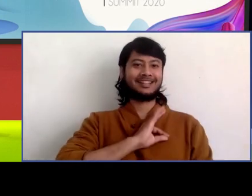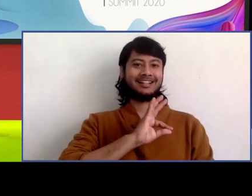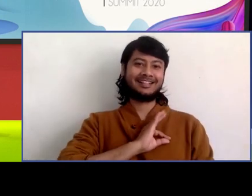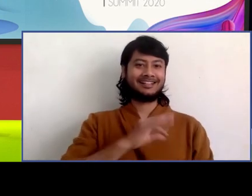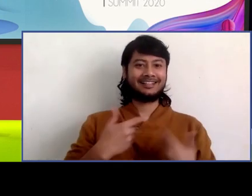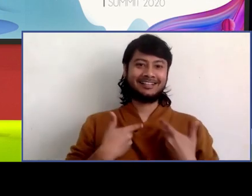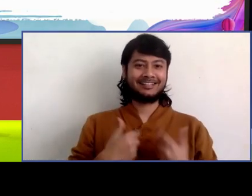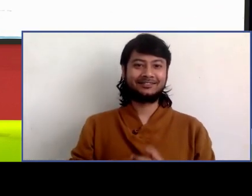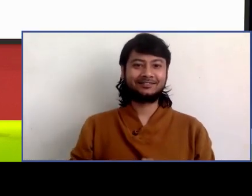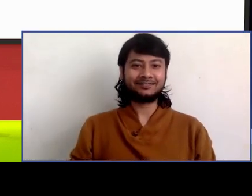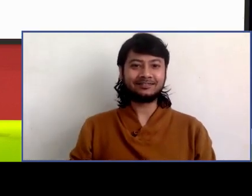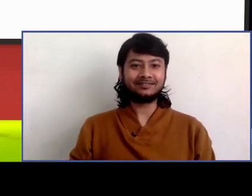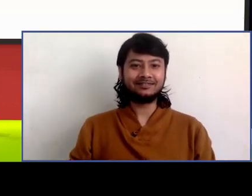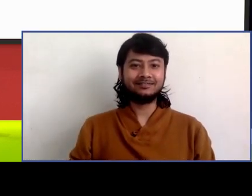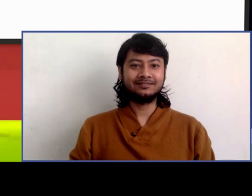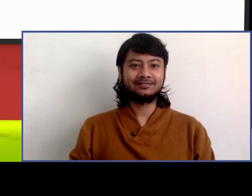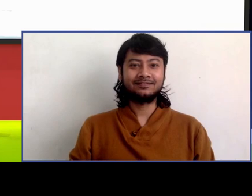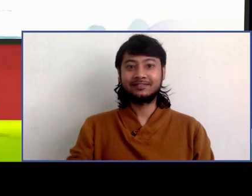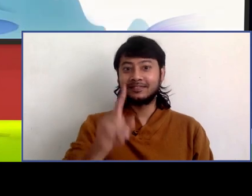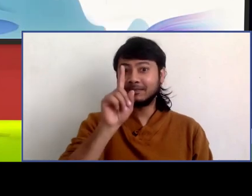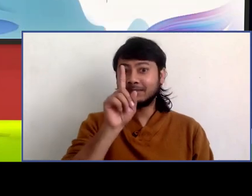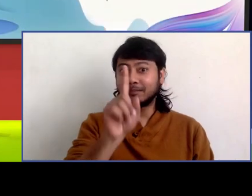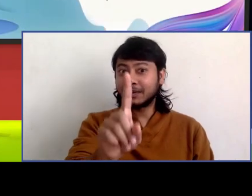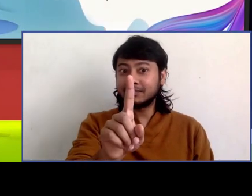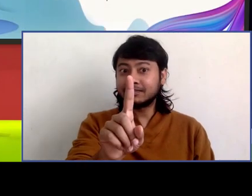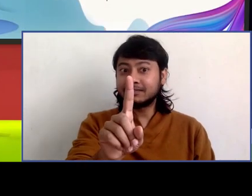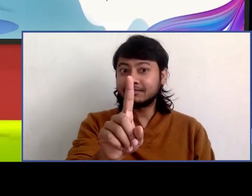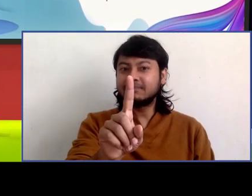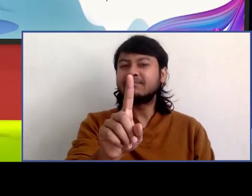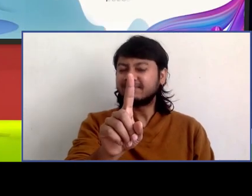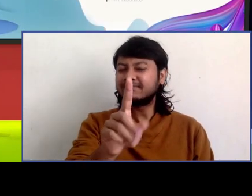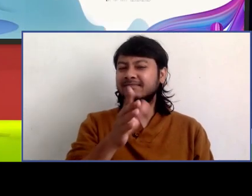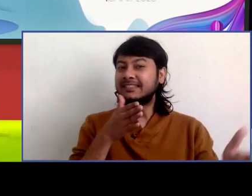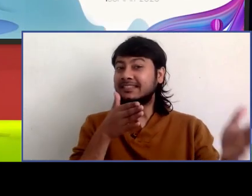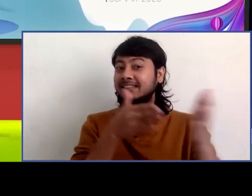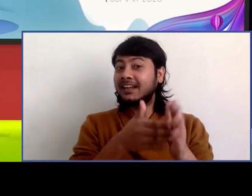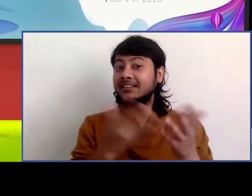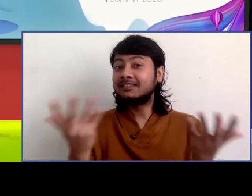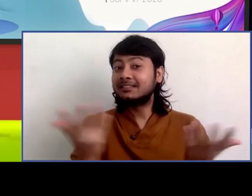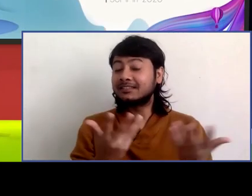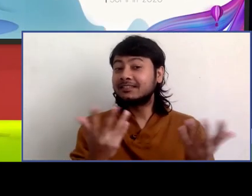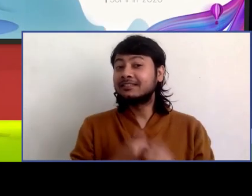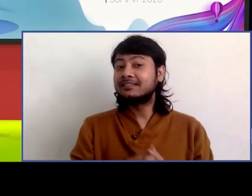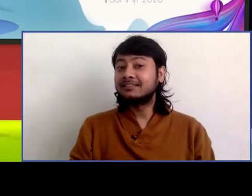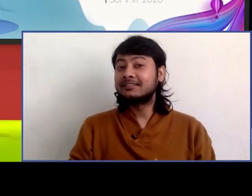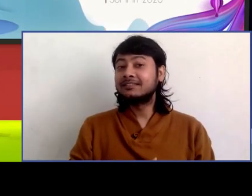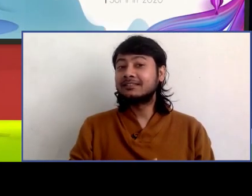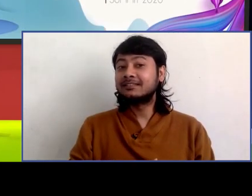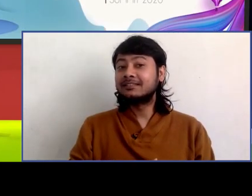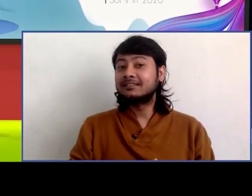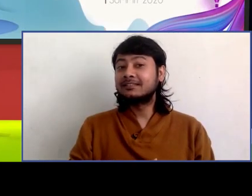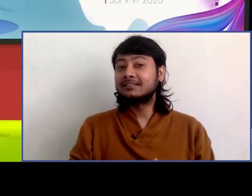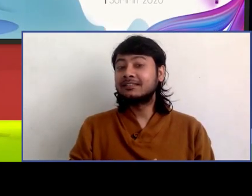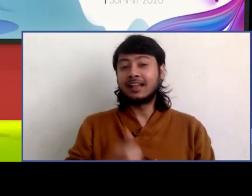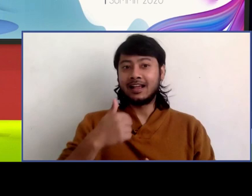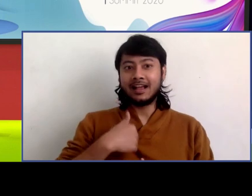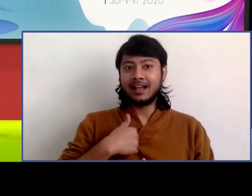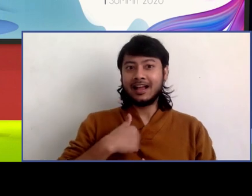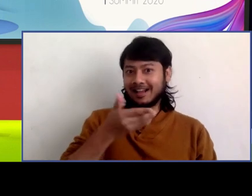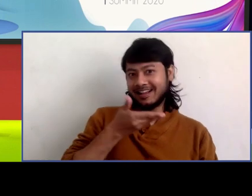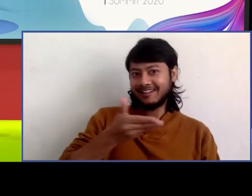But there was a slight issue in this. You know what? Even when I got the opportunity to go on